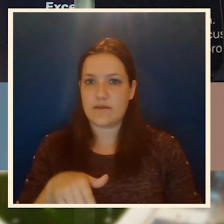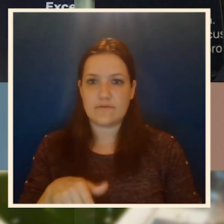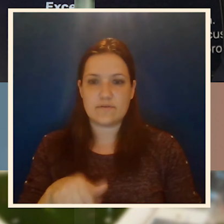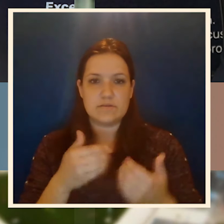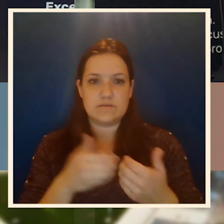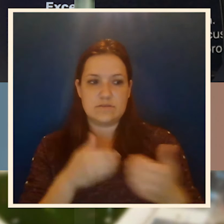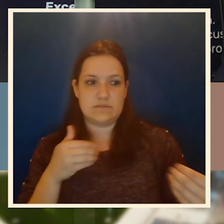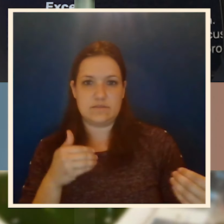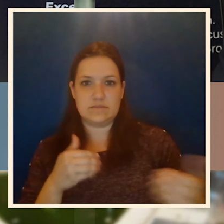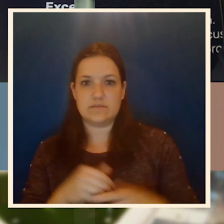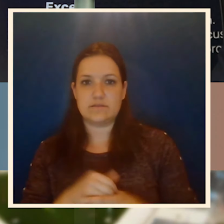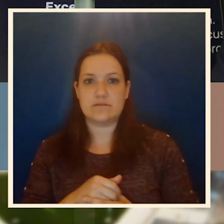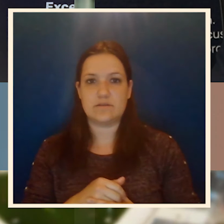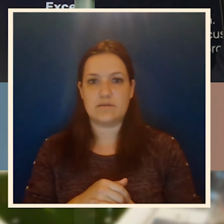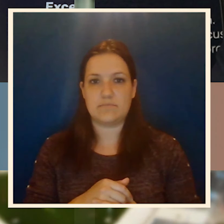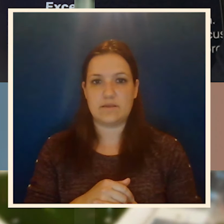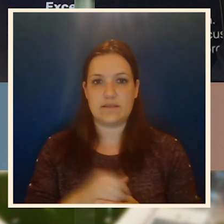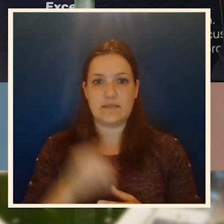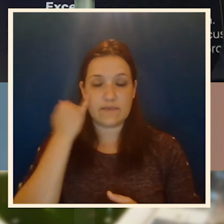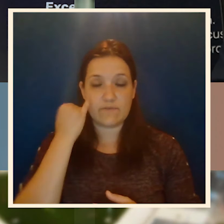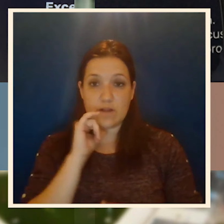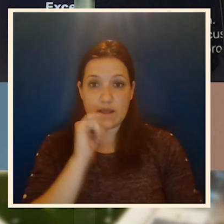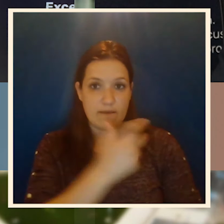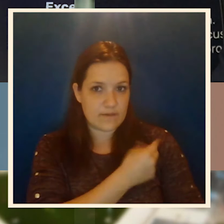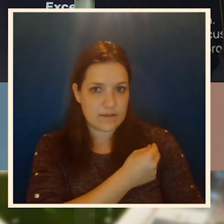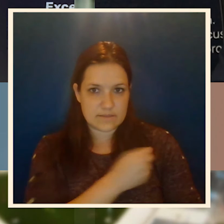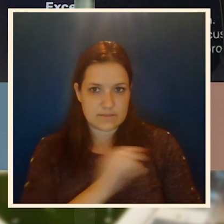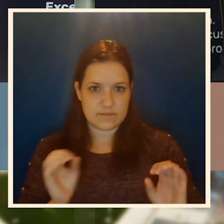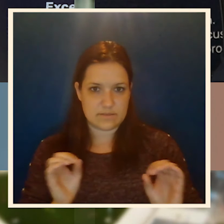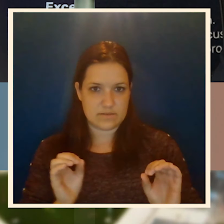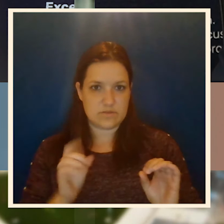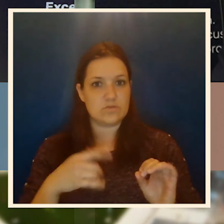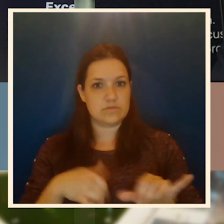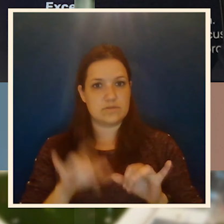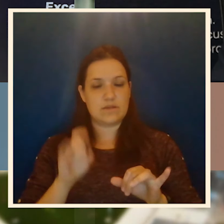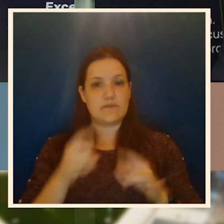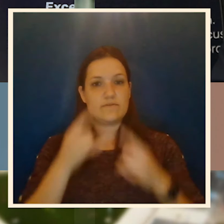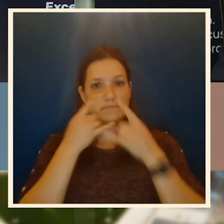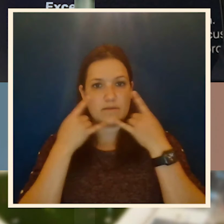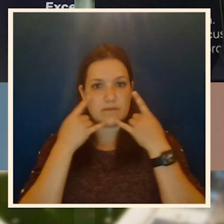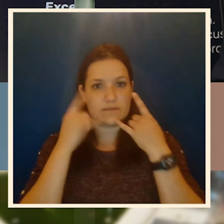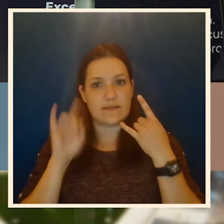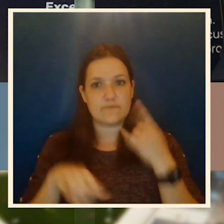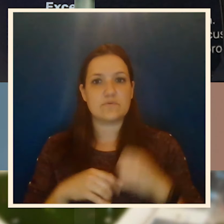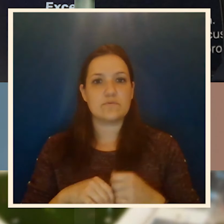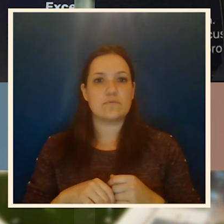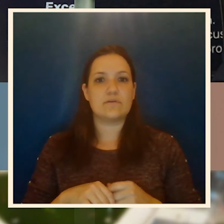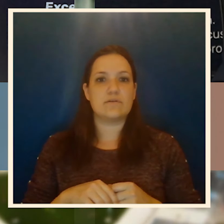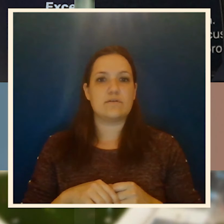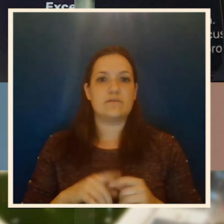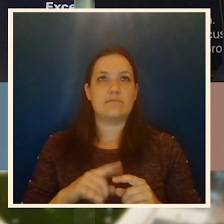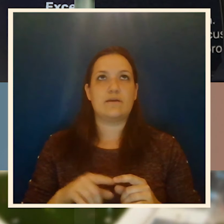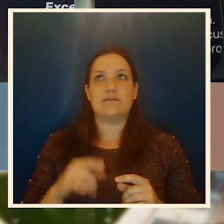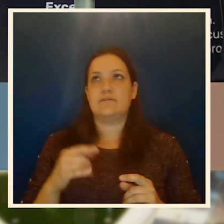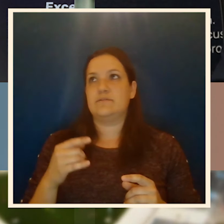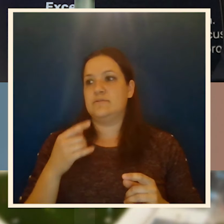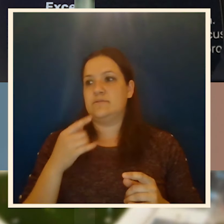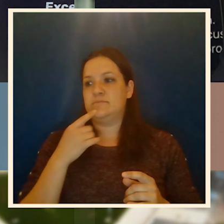setting, inside or outside, no longer having to socially distance. If you are